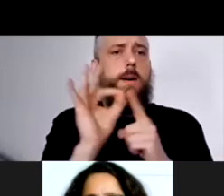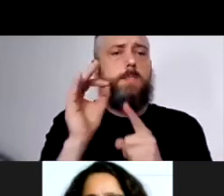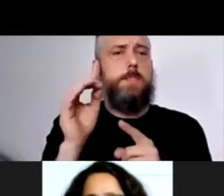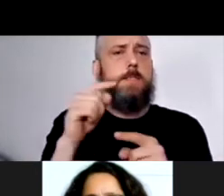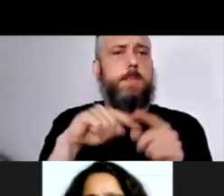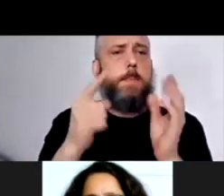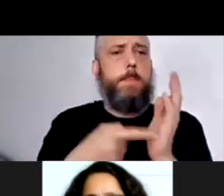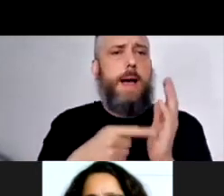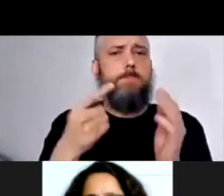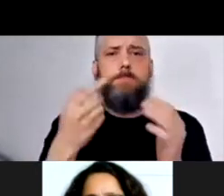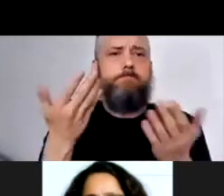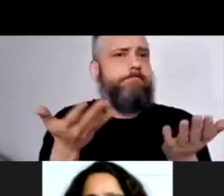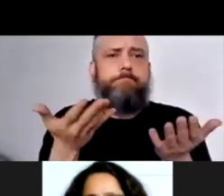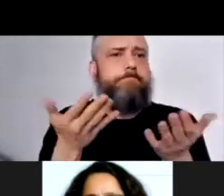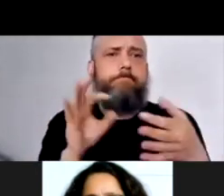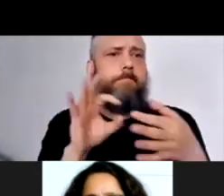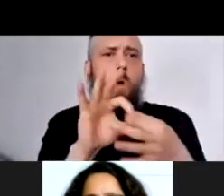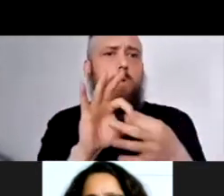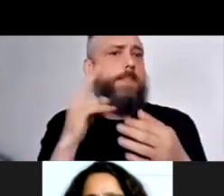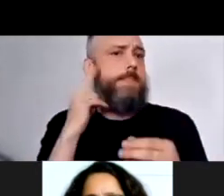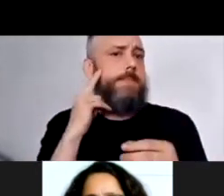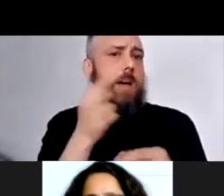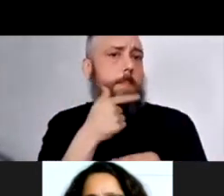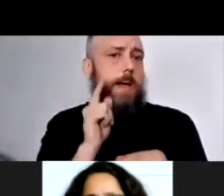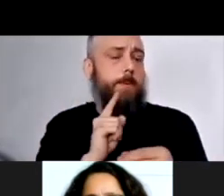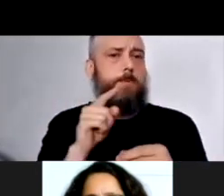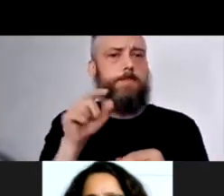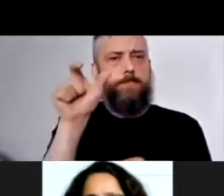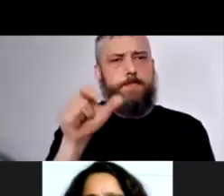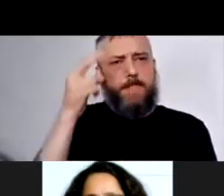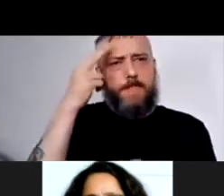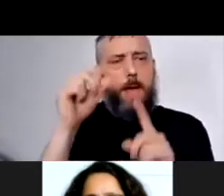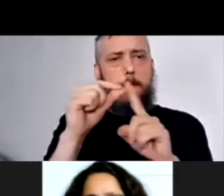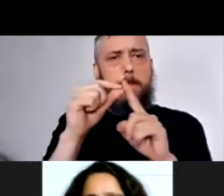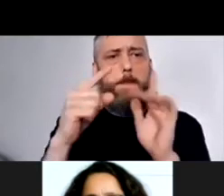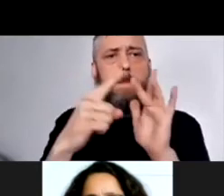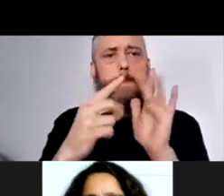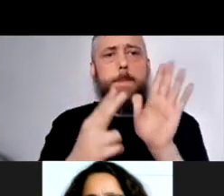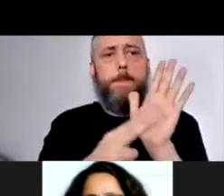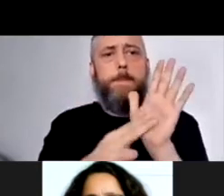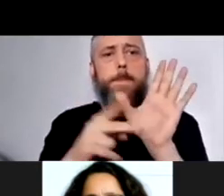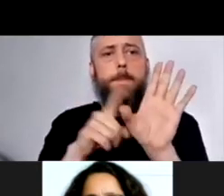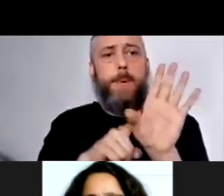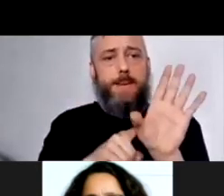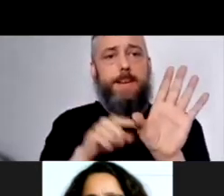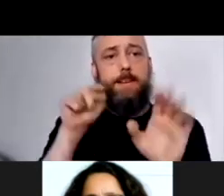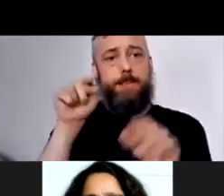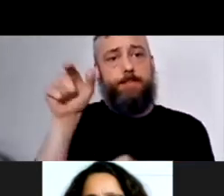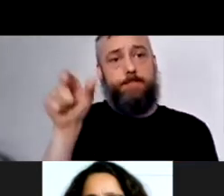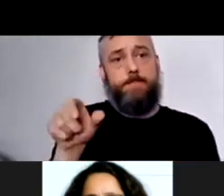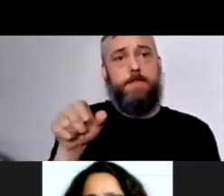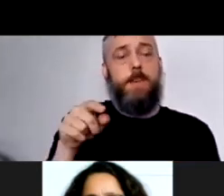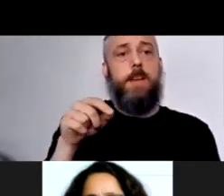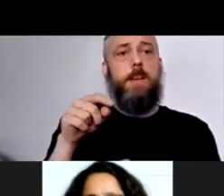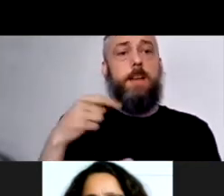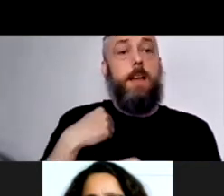But I know a lady earlier was asking an application about that she wasn't linked to deaf